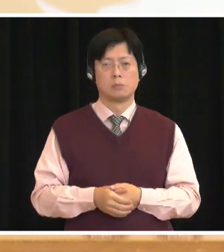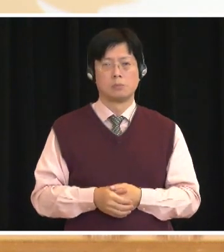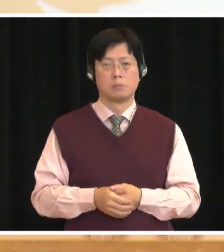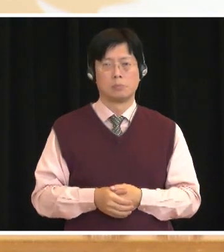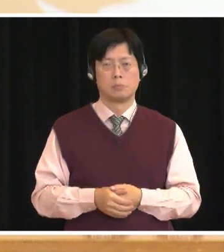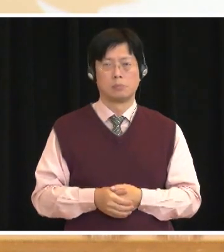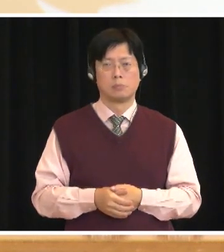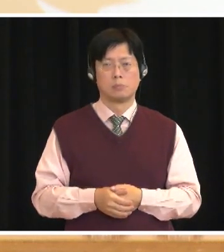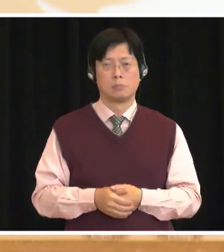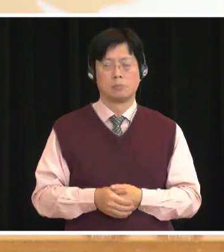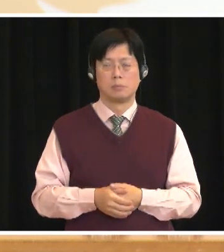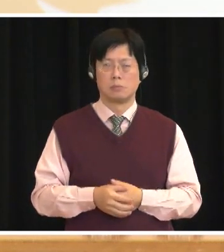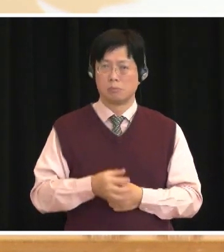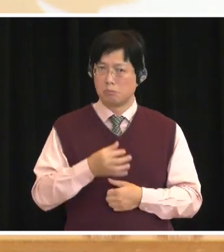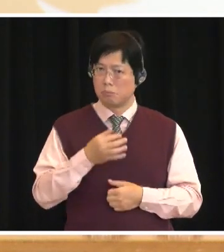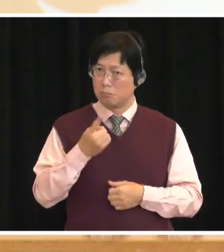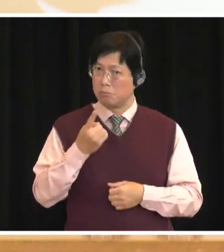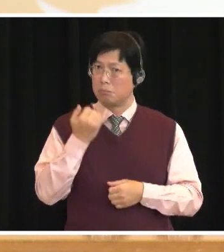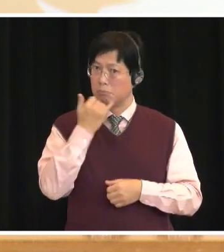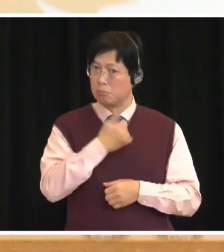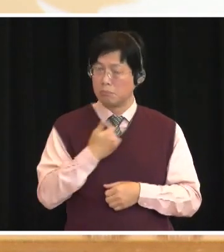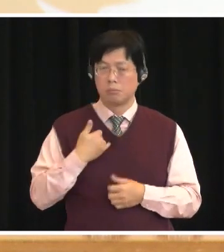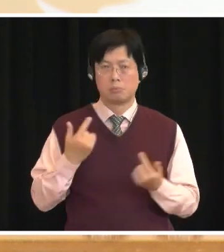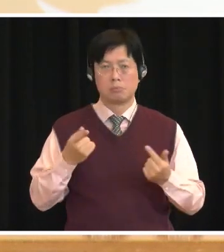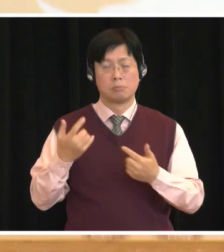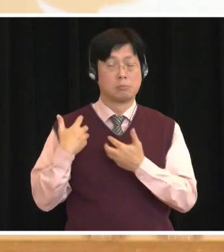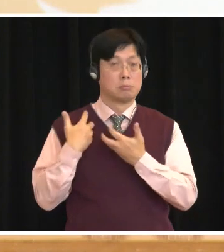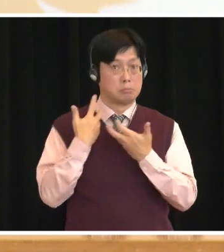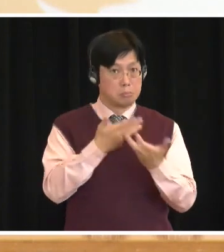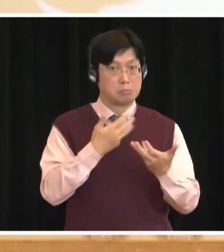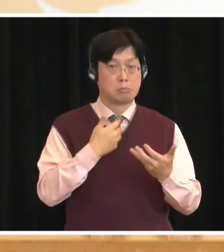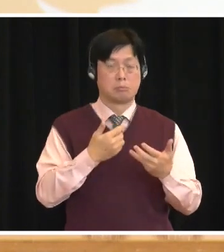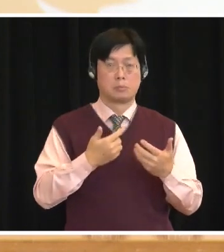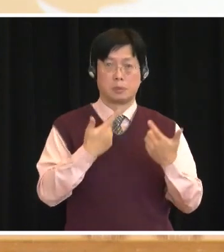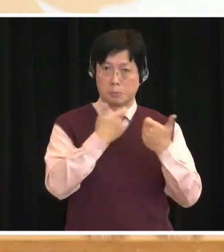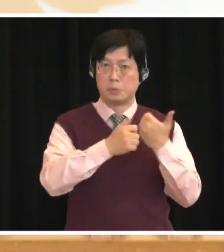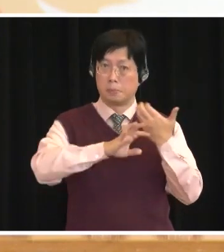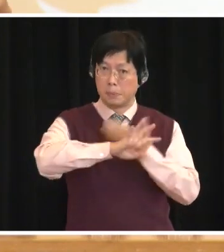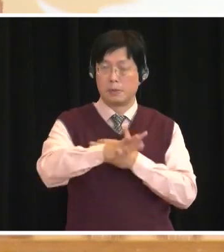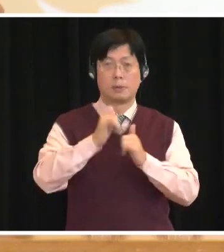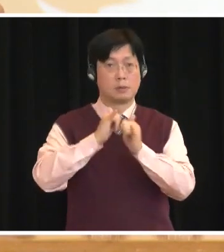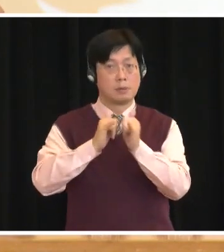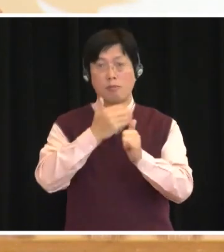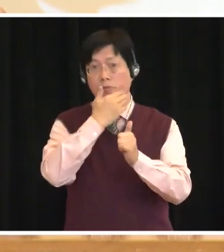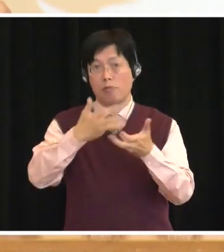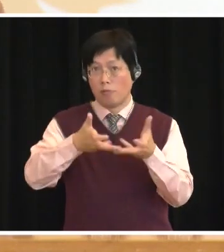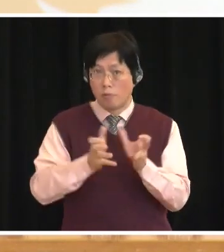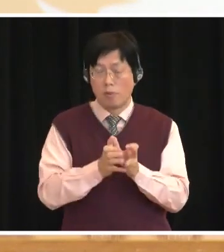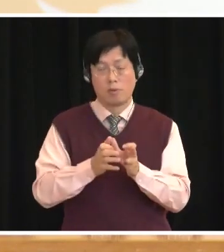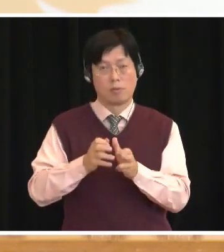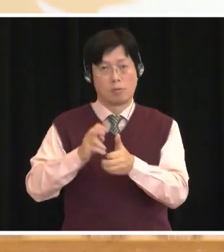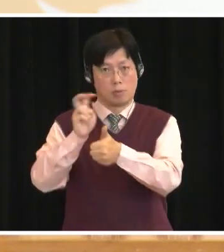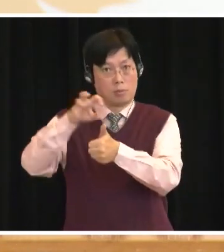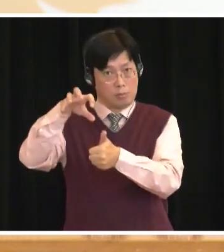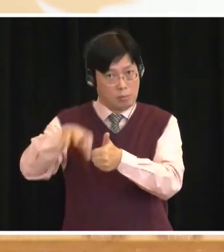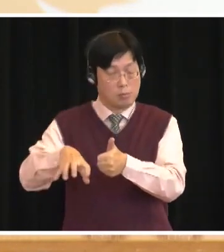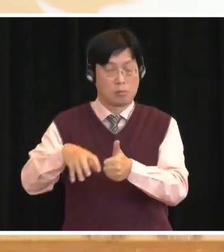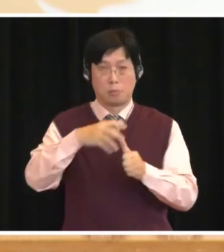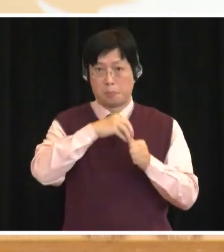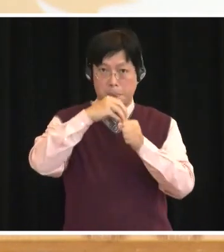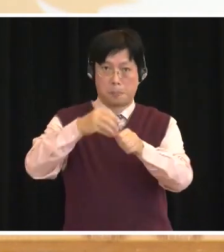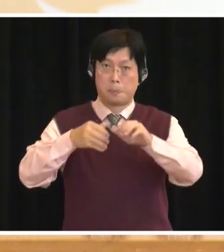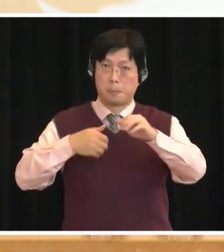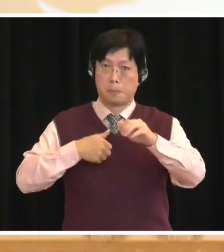whatever. There is apparently a deprivation of liberty possible, but the key issue is here the judge decides